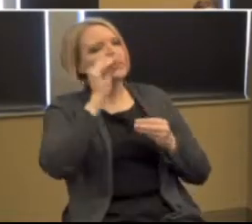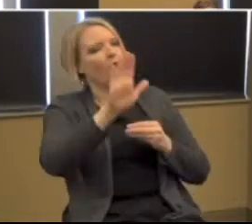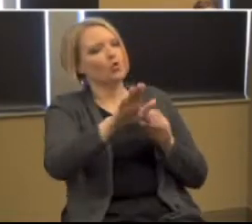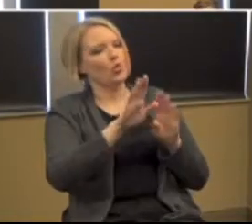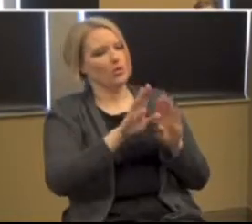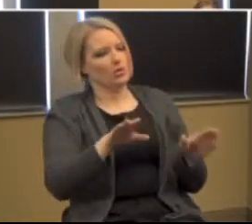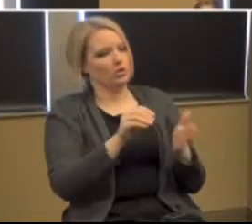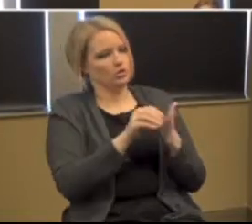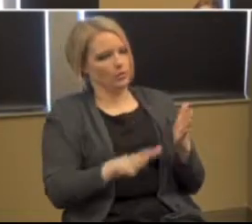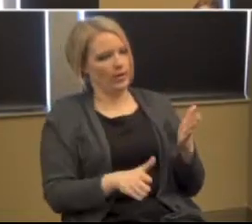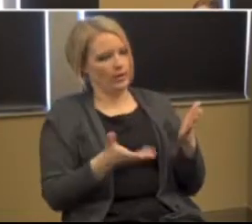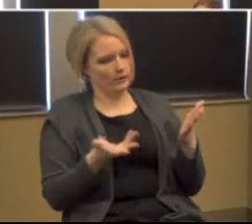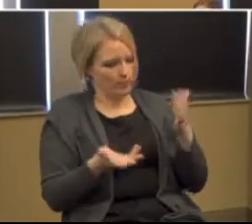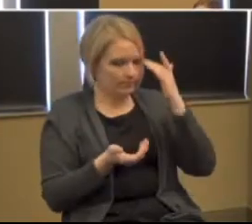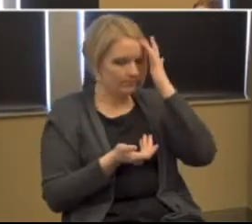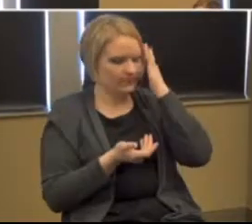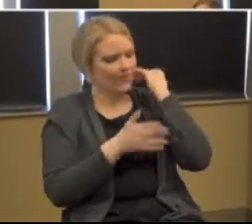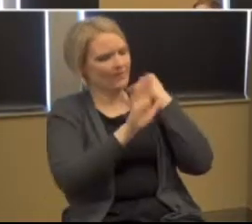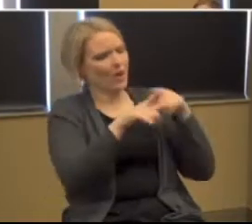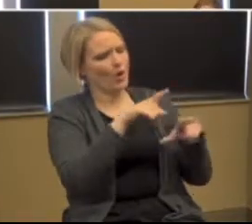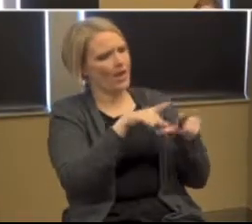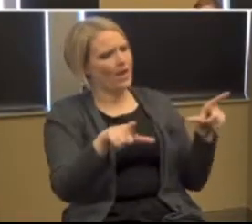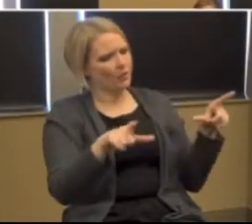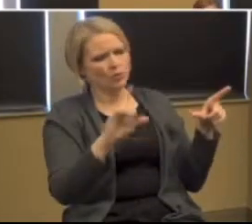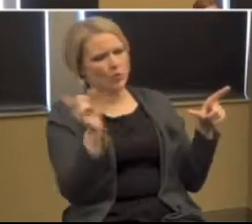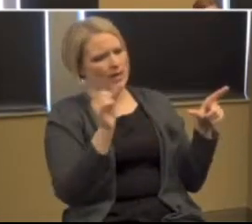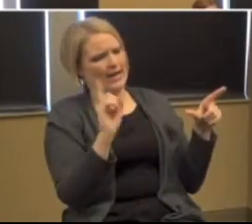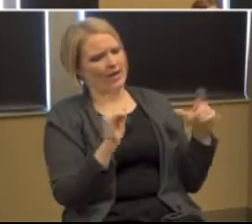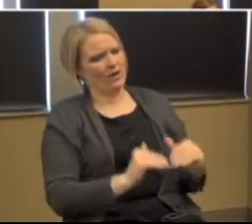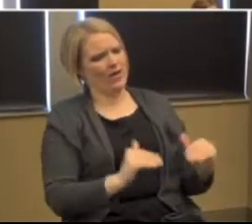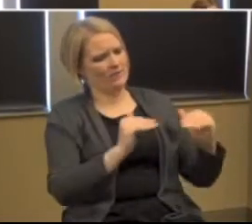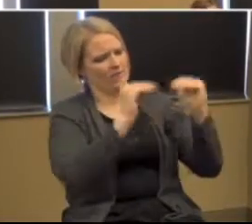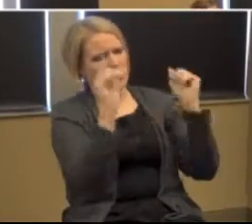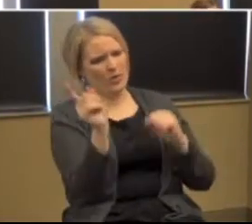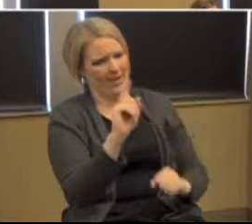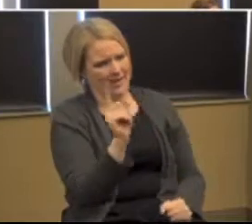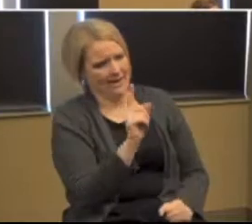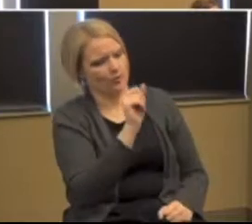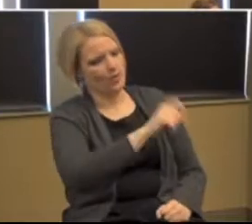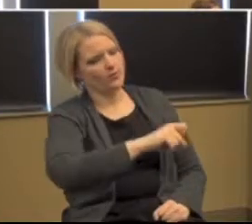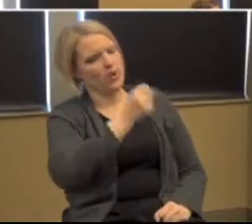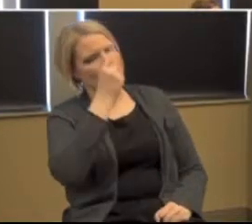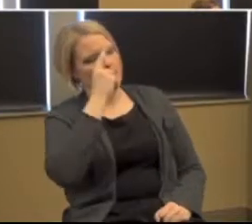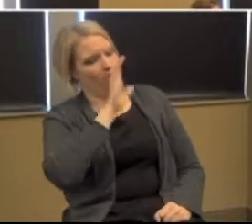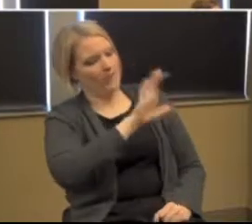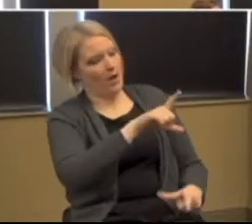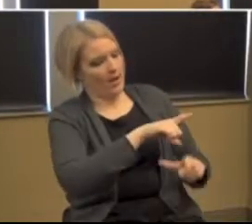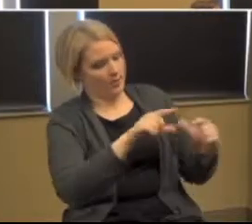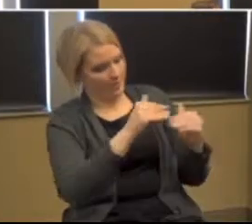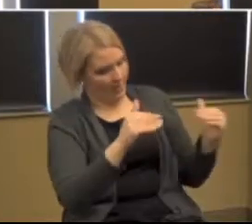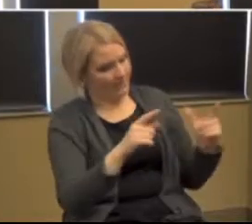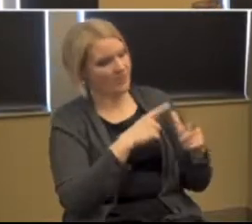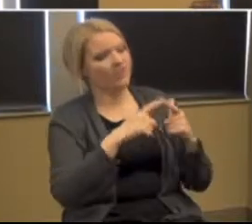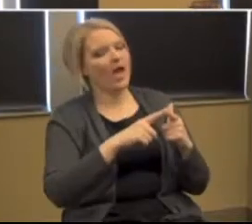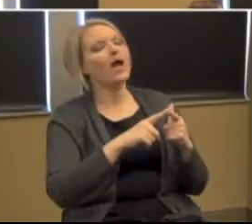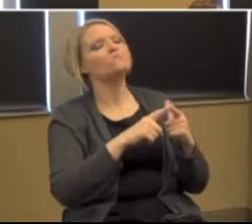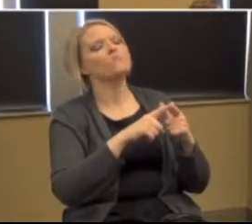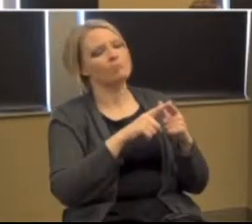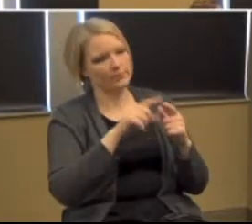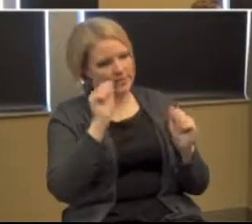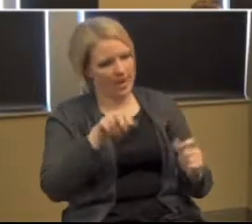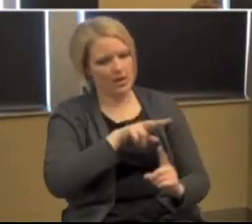kid is in language to help you assess that level of abstraction for where your student should be.